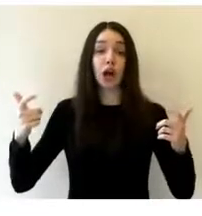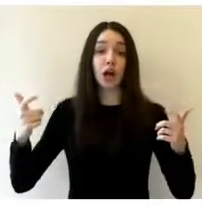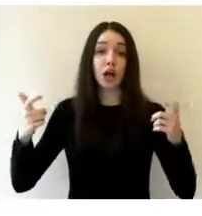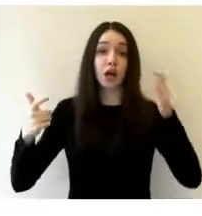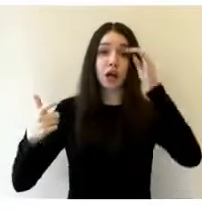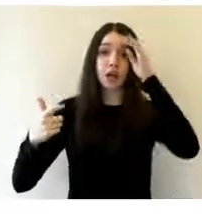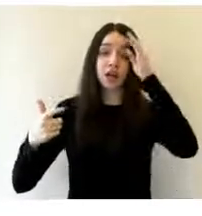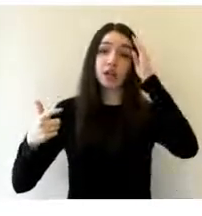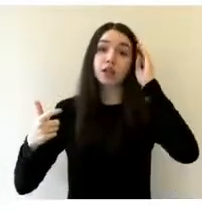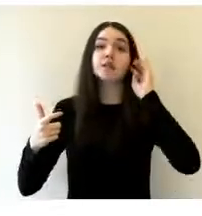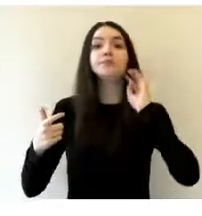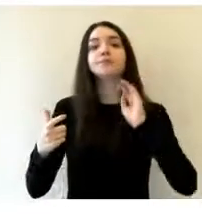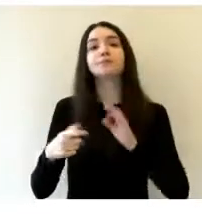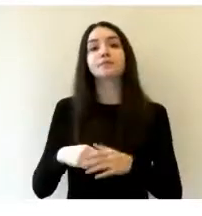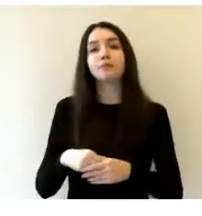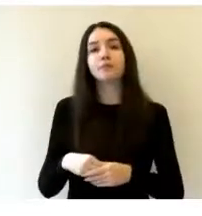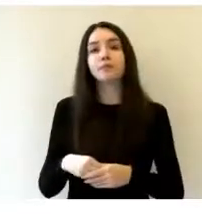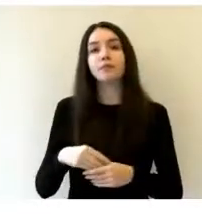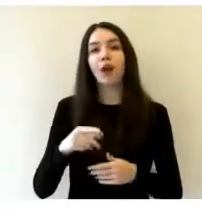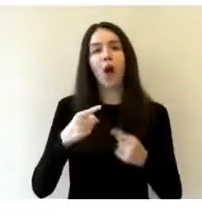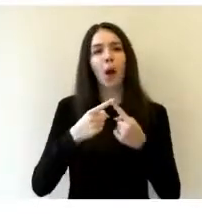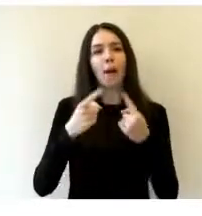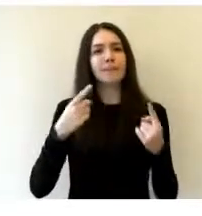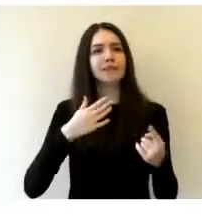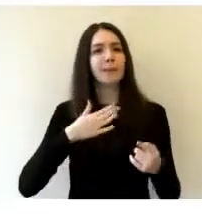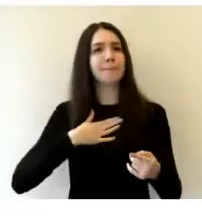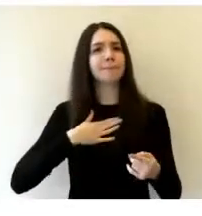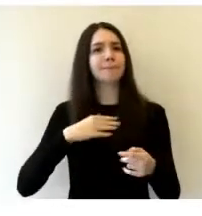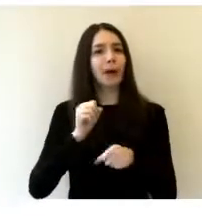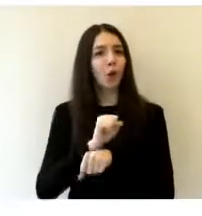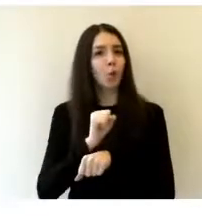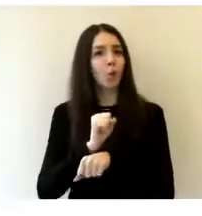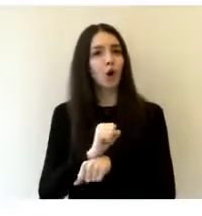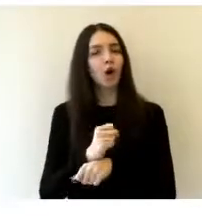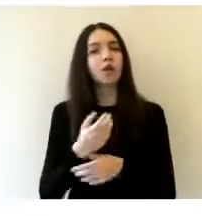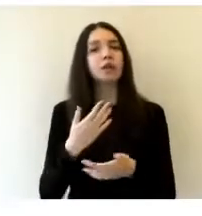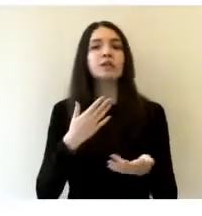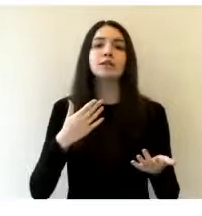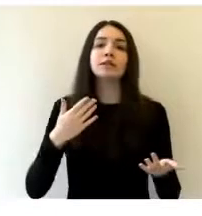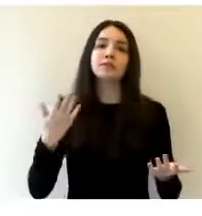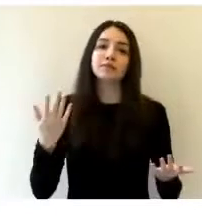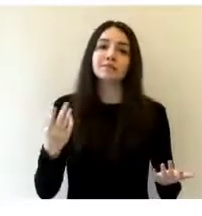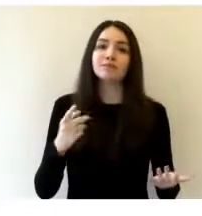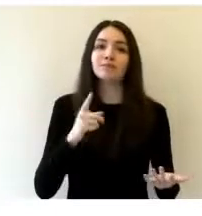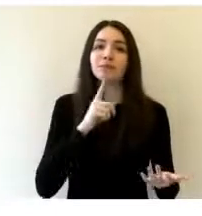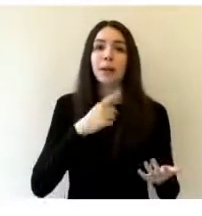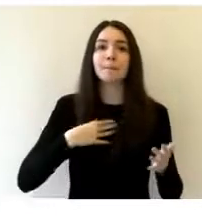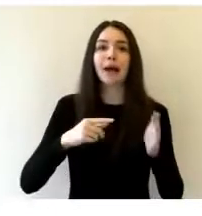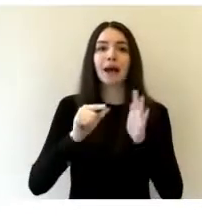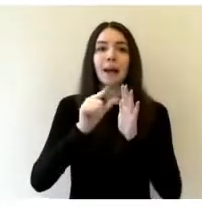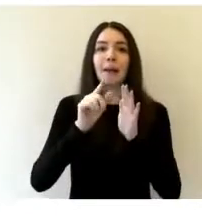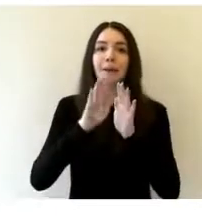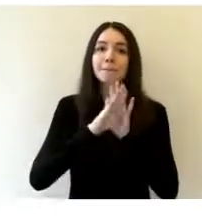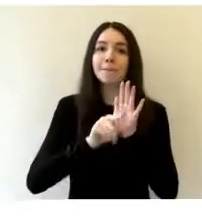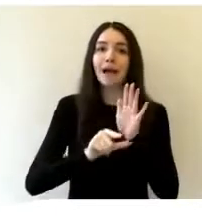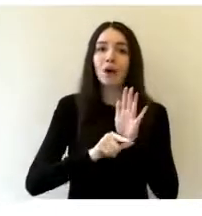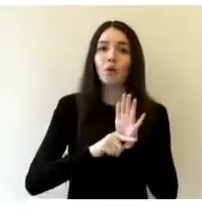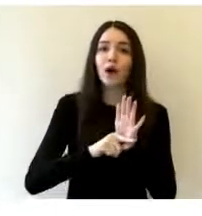with my own work. And I think that has to do, again, with my background, being around this kind of massive scale all of my